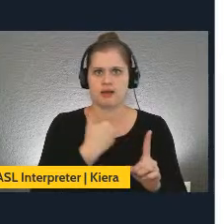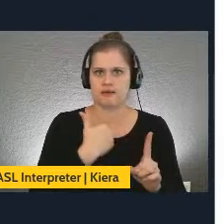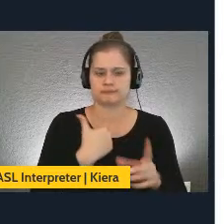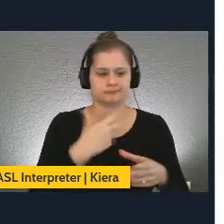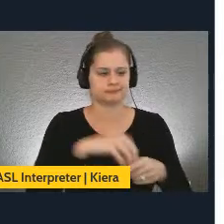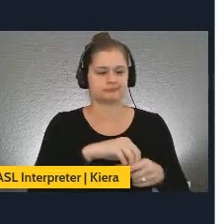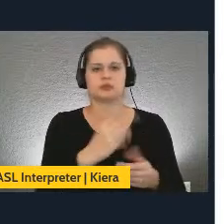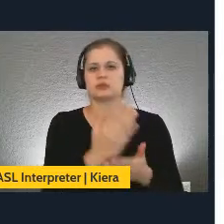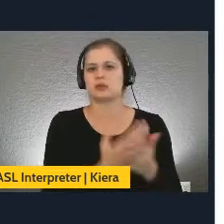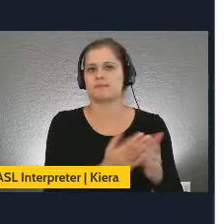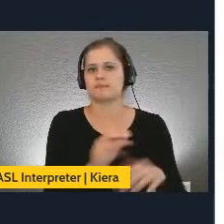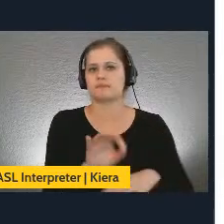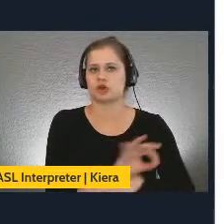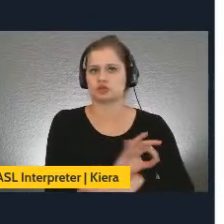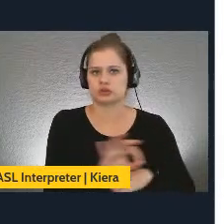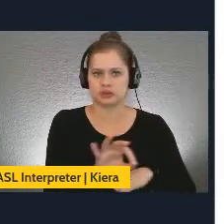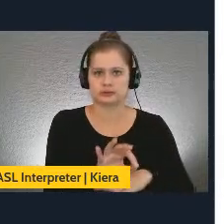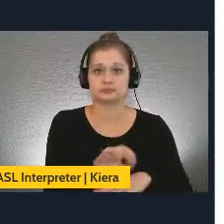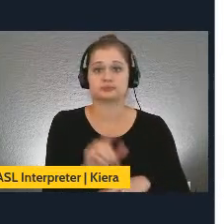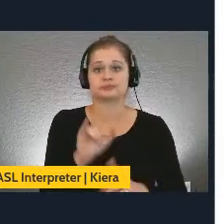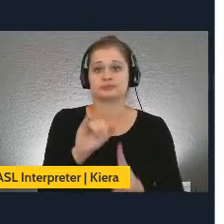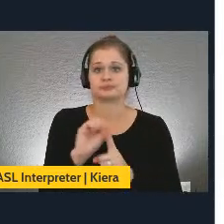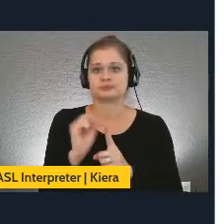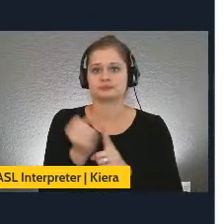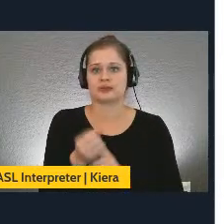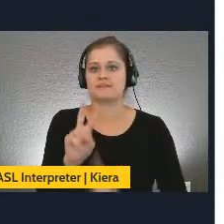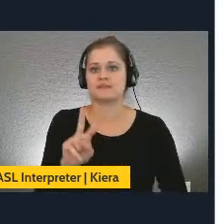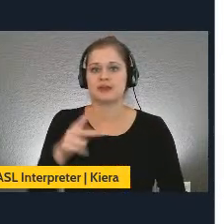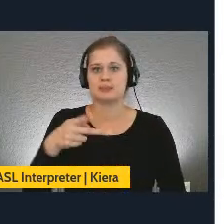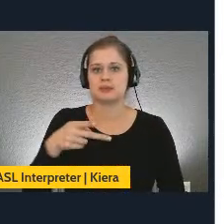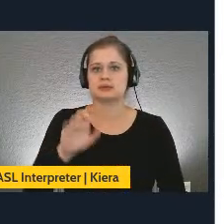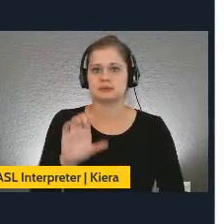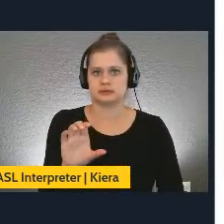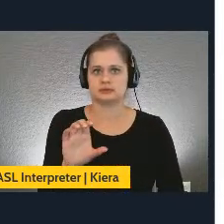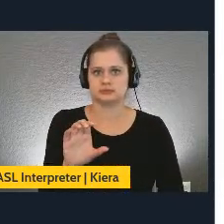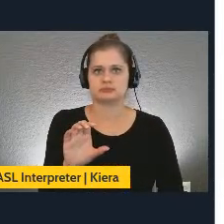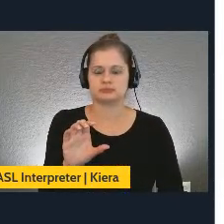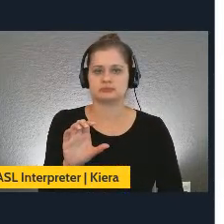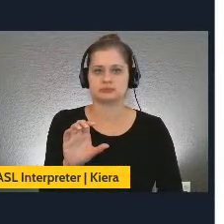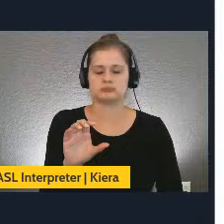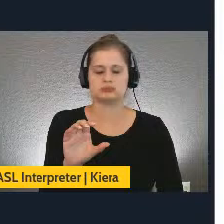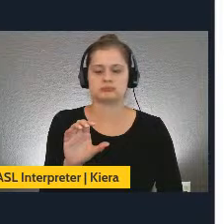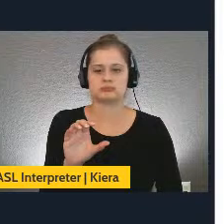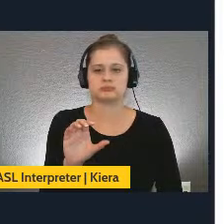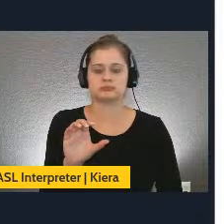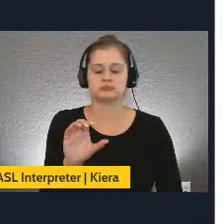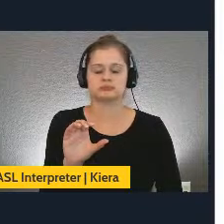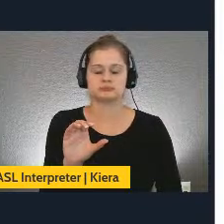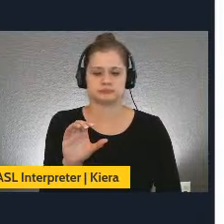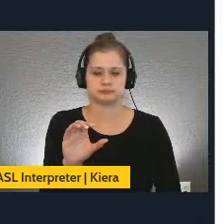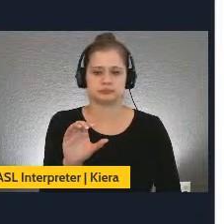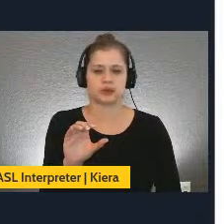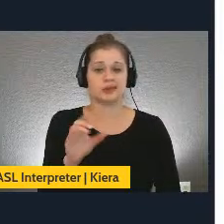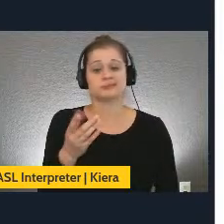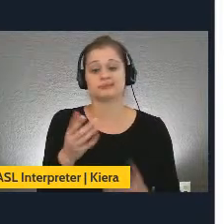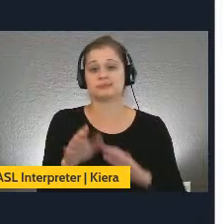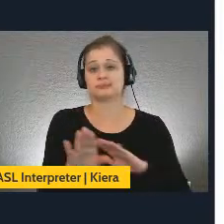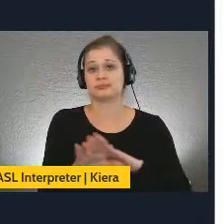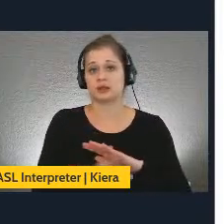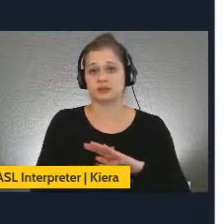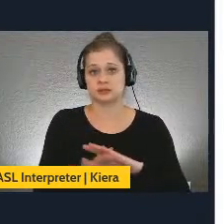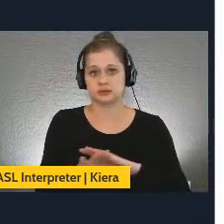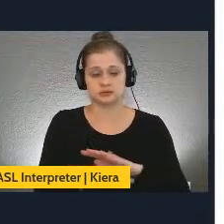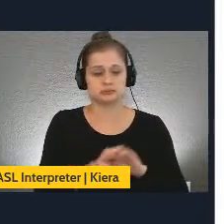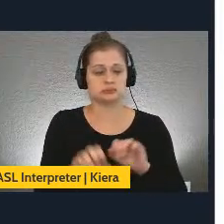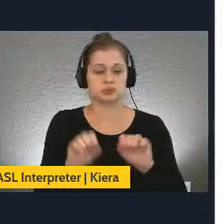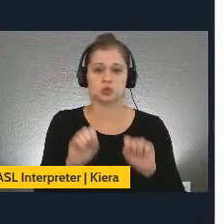a VPC, like the AWS VPC module. And you basically can